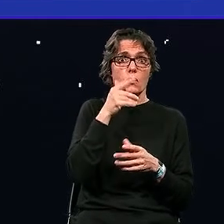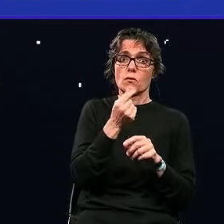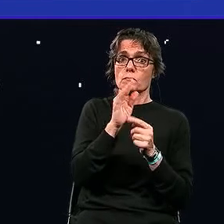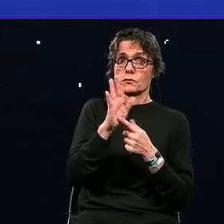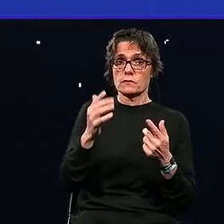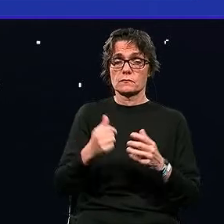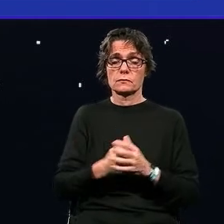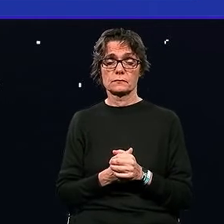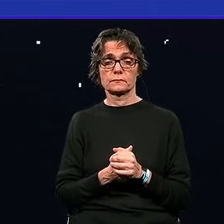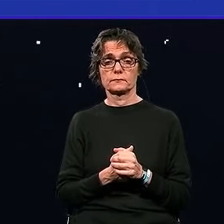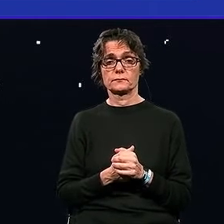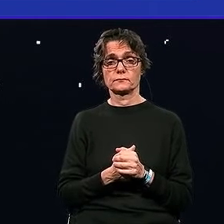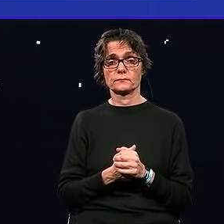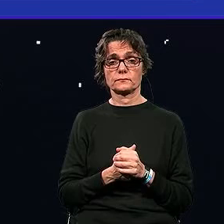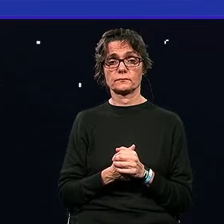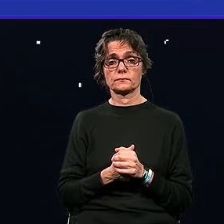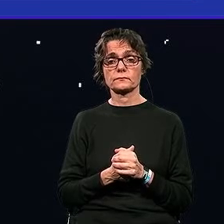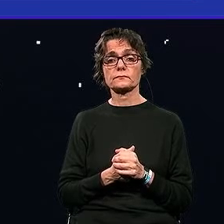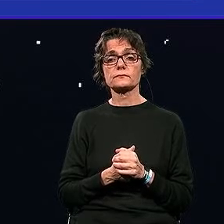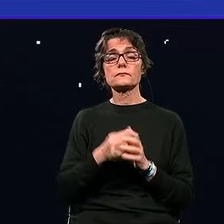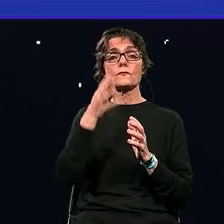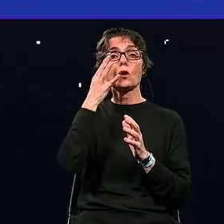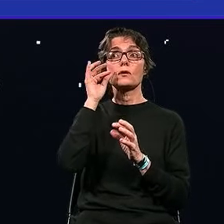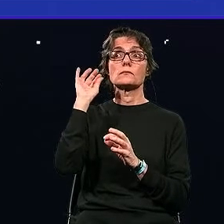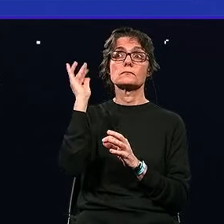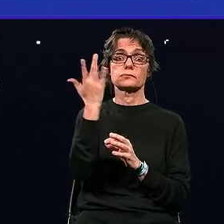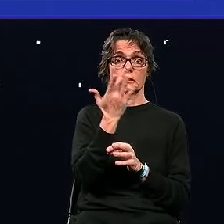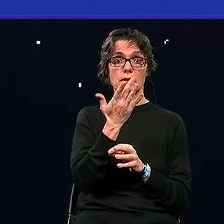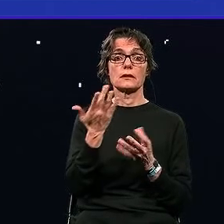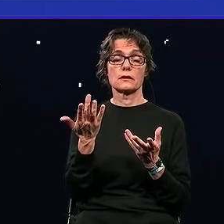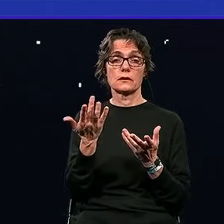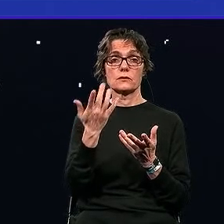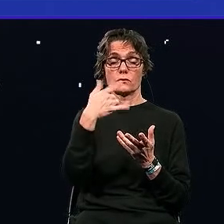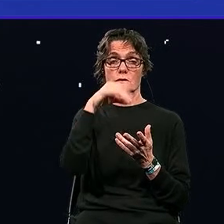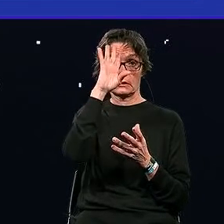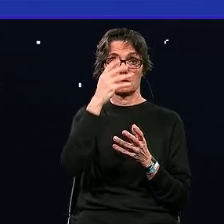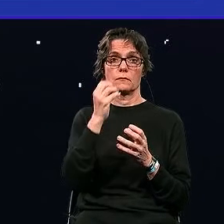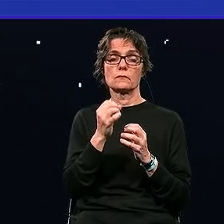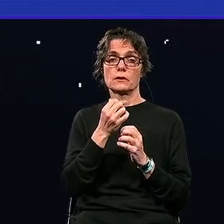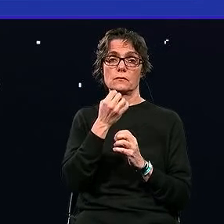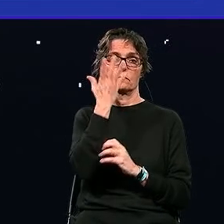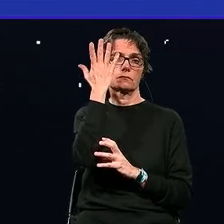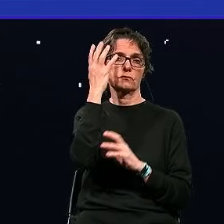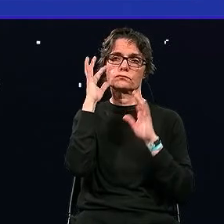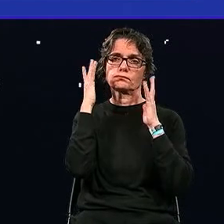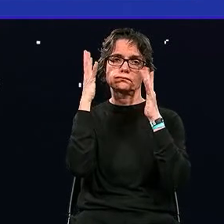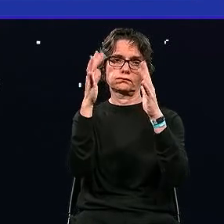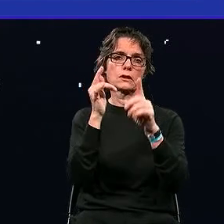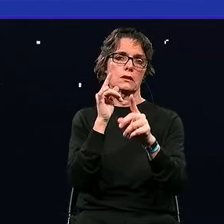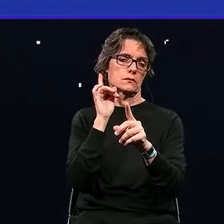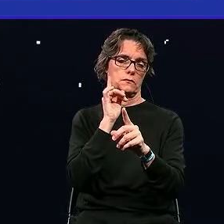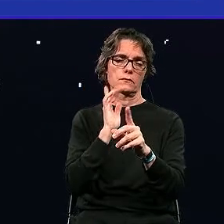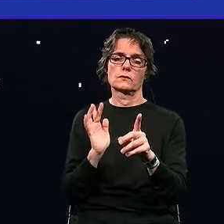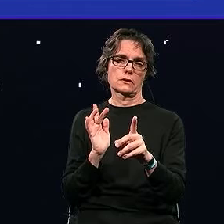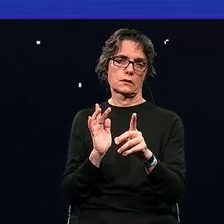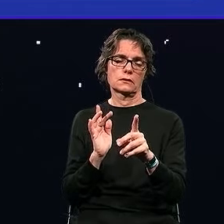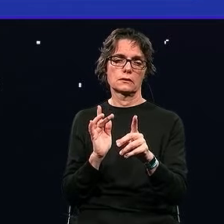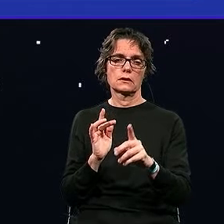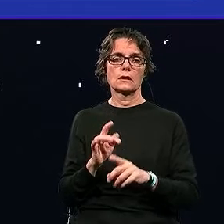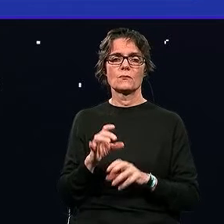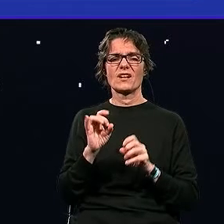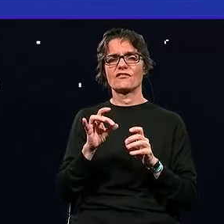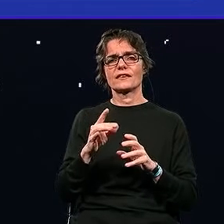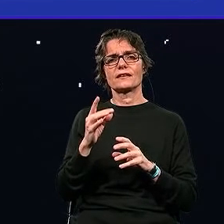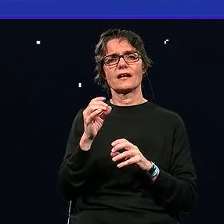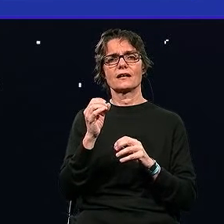solutions. I mentioned nature. I mean, the best thing we can do with forests is just simply not cut them down. Seaweed is another